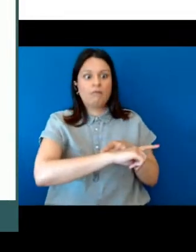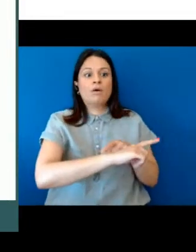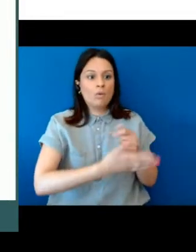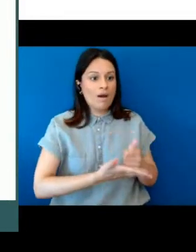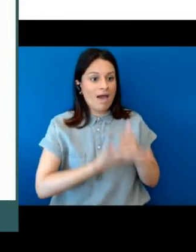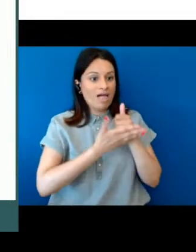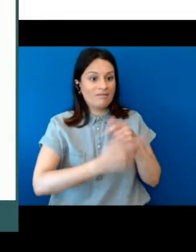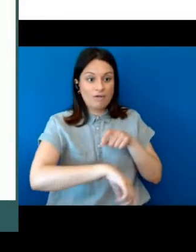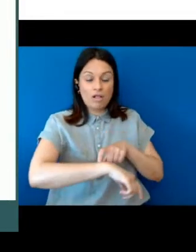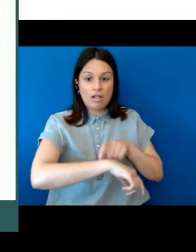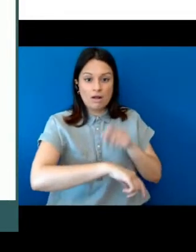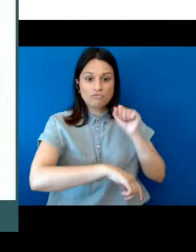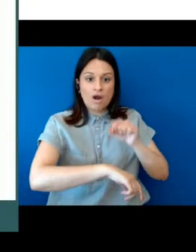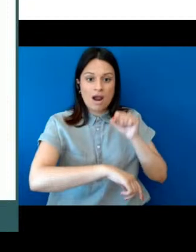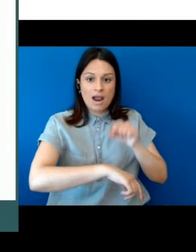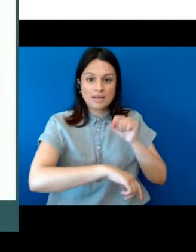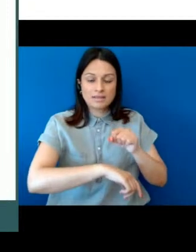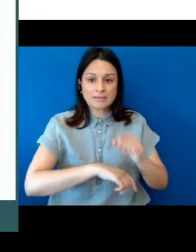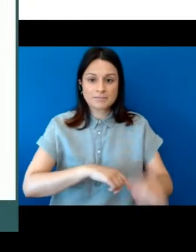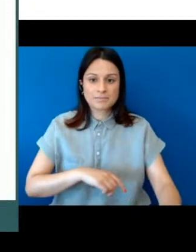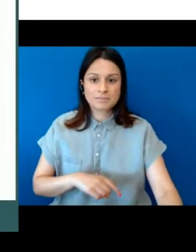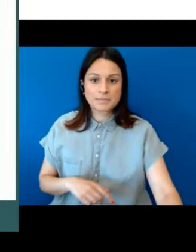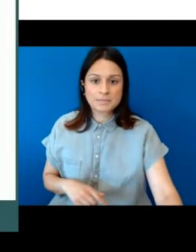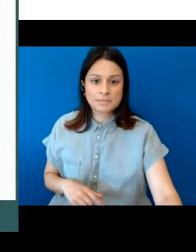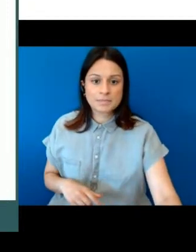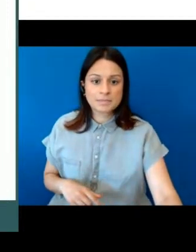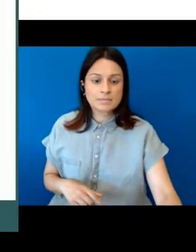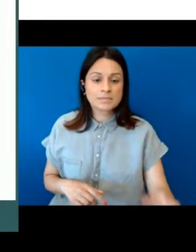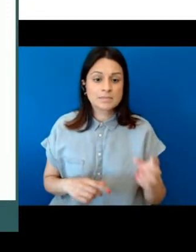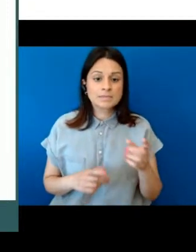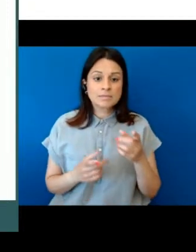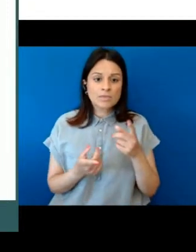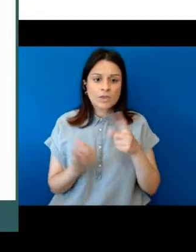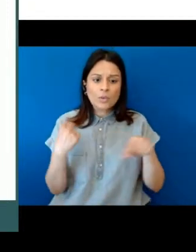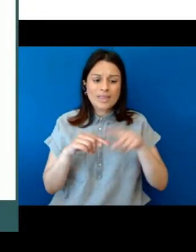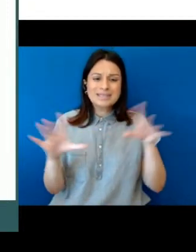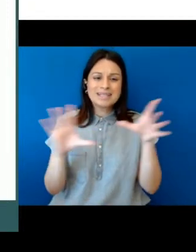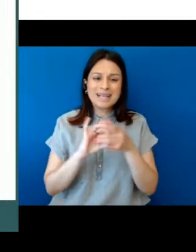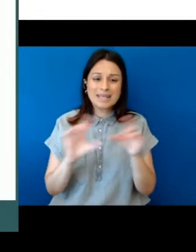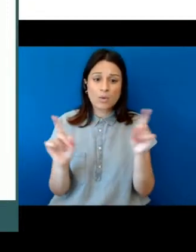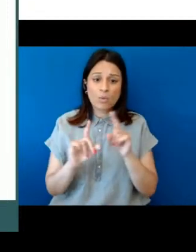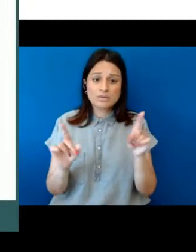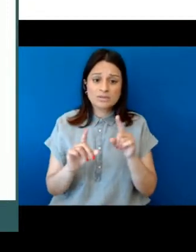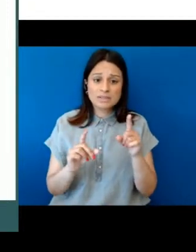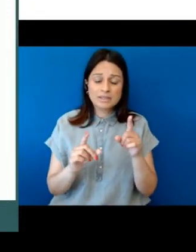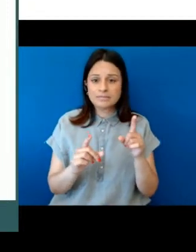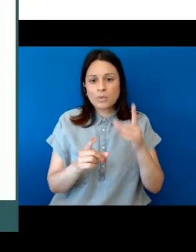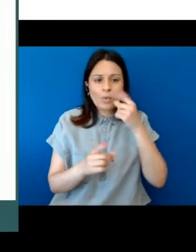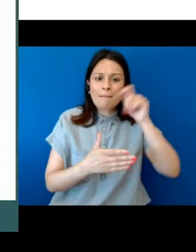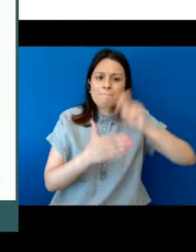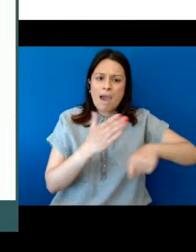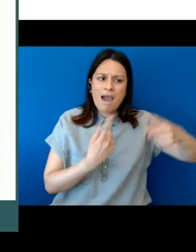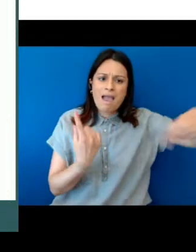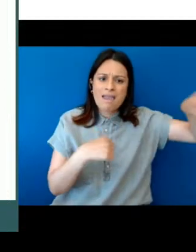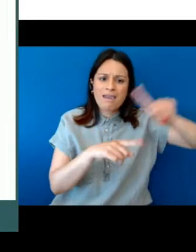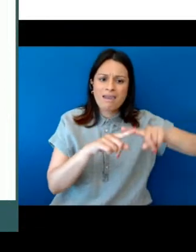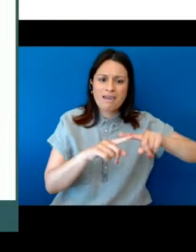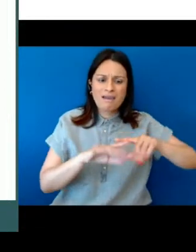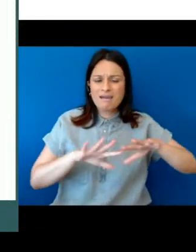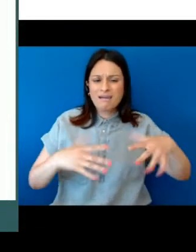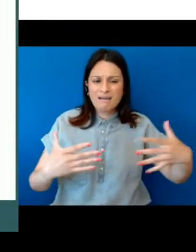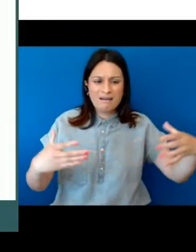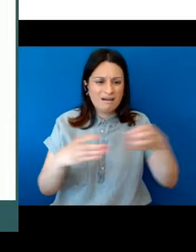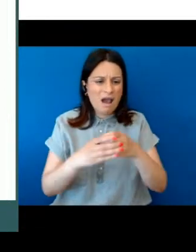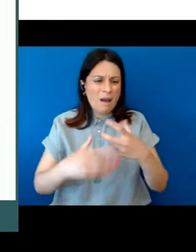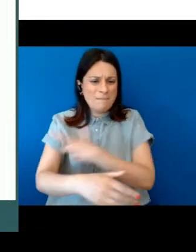disadvantage is that in terms, certainly of the commercially available extracts, there's a relatively small repertoire compared to blood tests